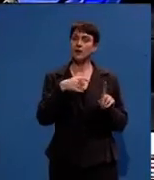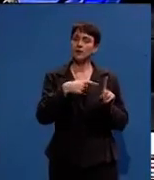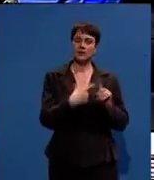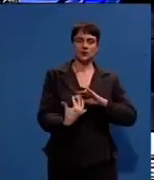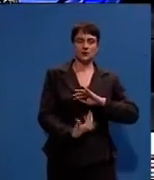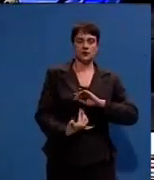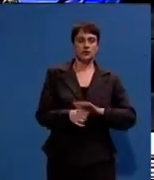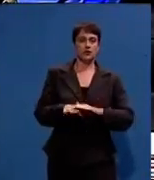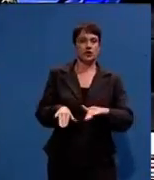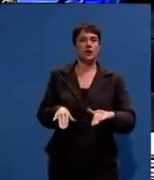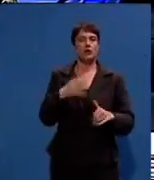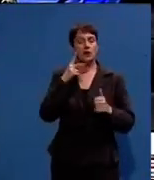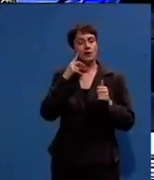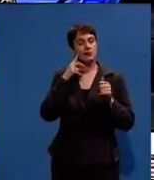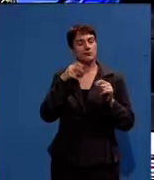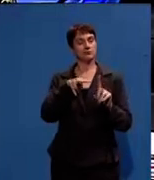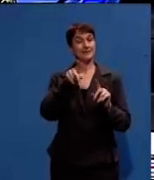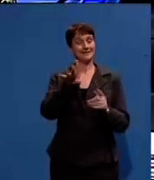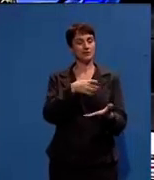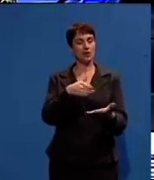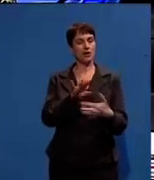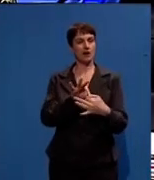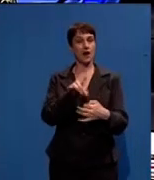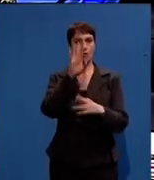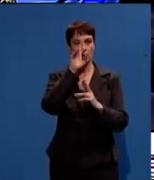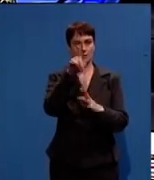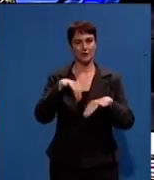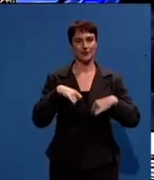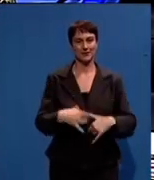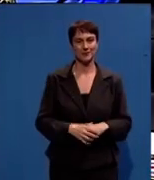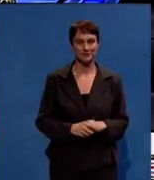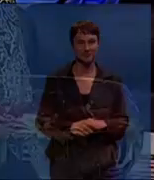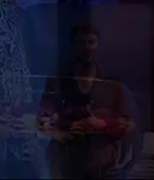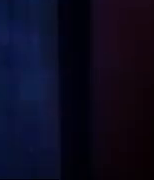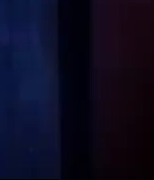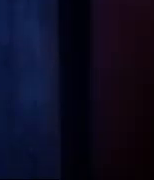for children, this particular song speaks to that. I hope you enjoy it with us.